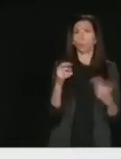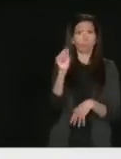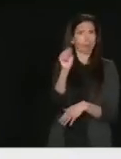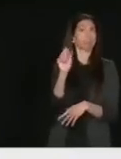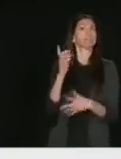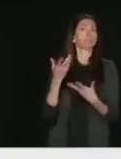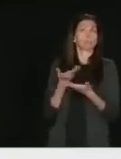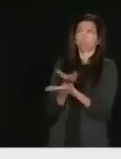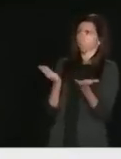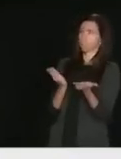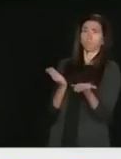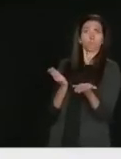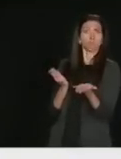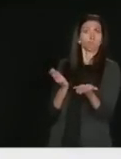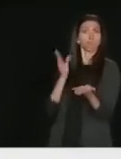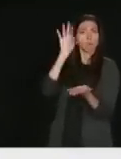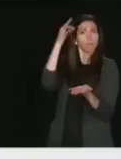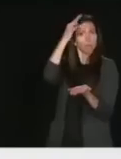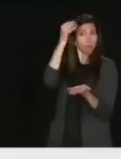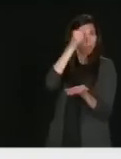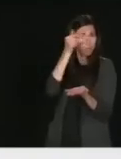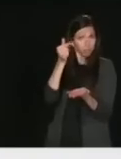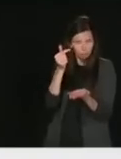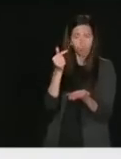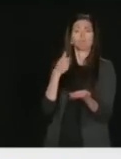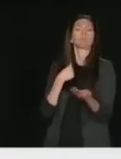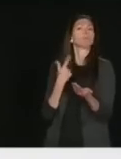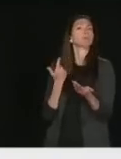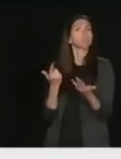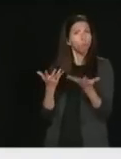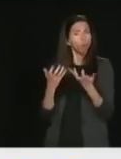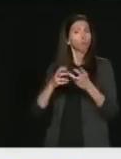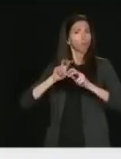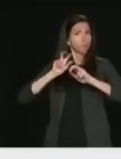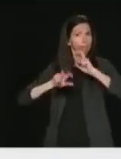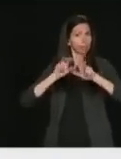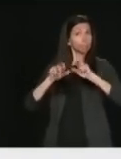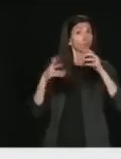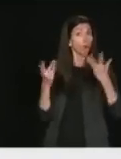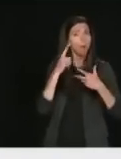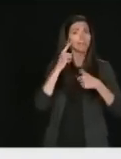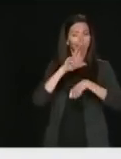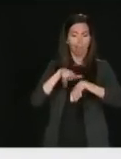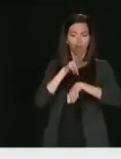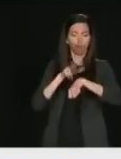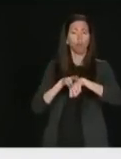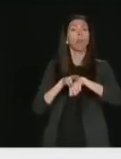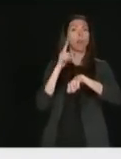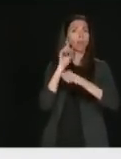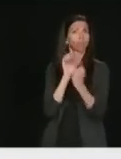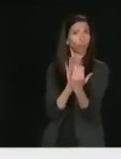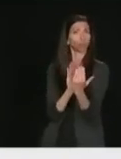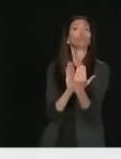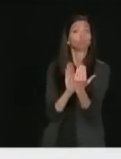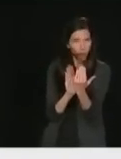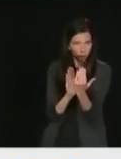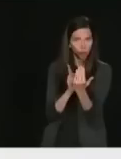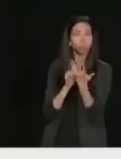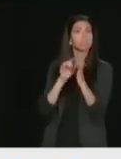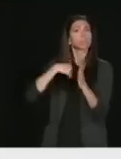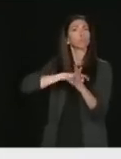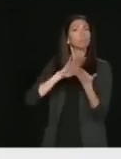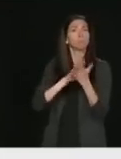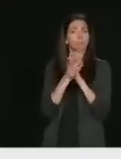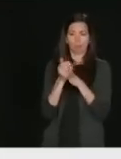has offered to invest in a national framework to lead the way on testing and